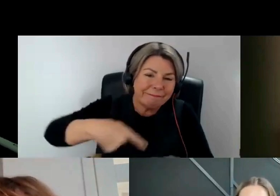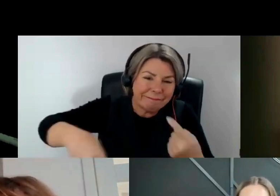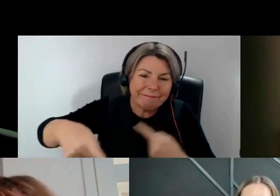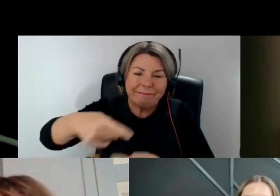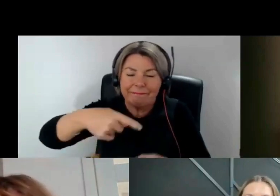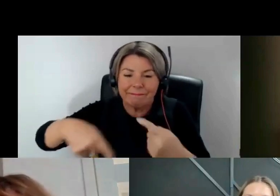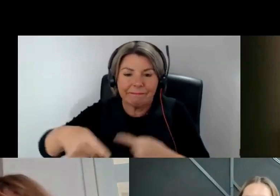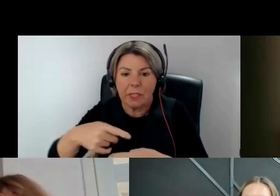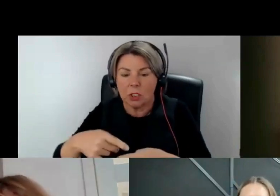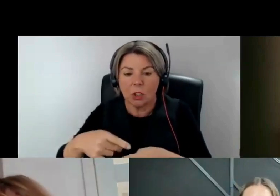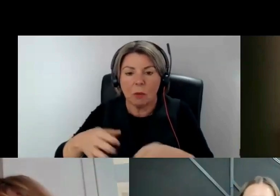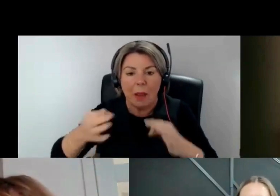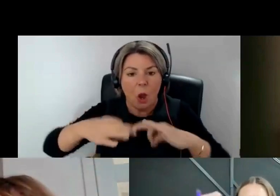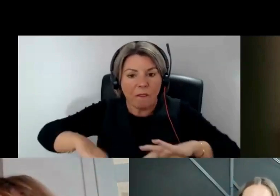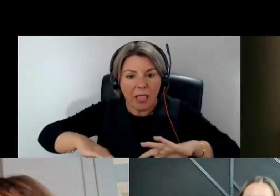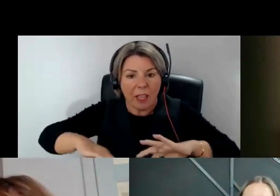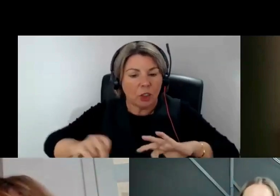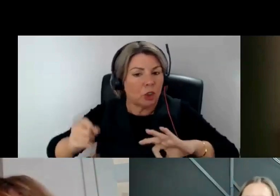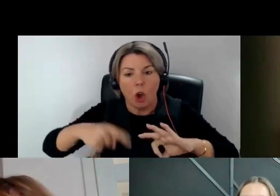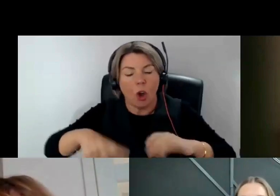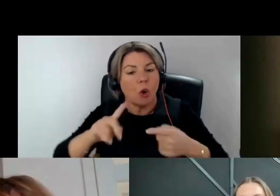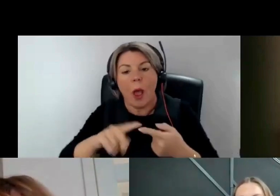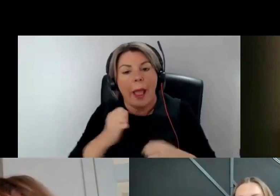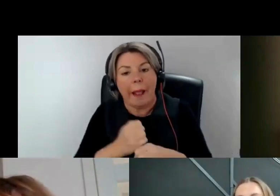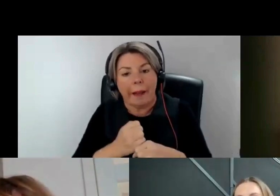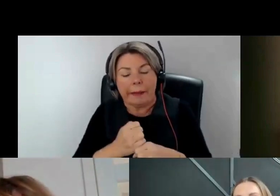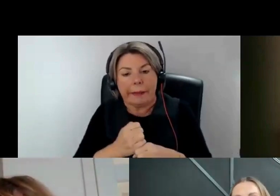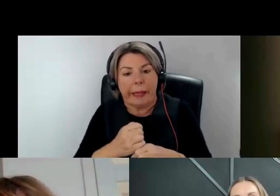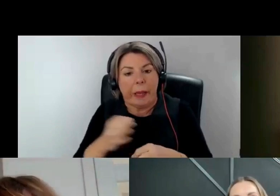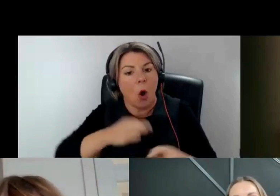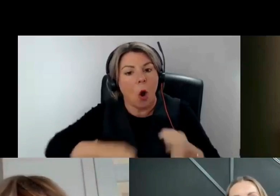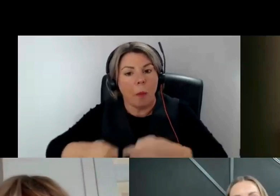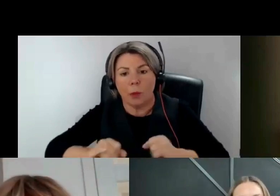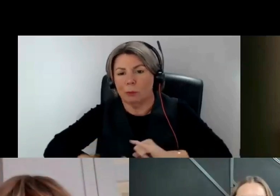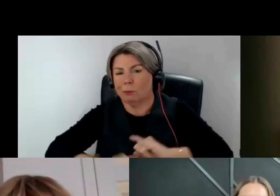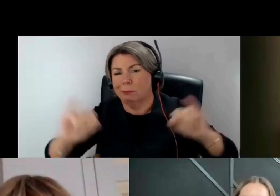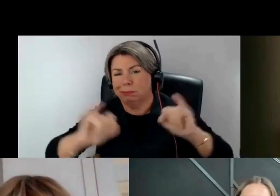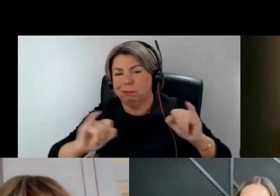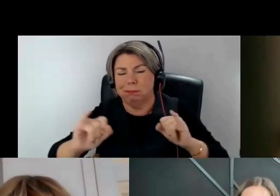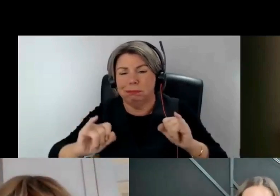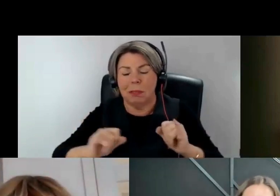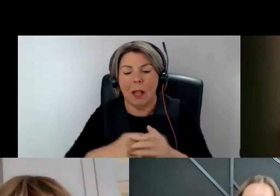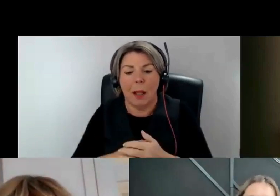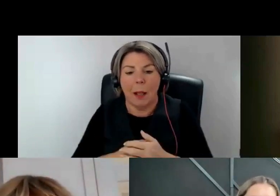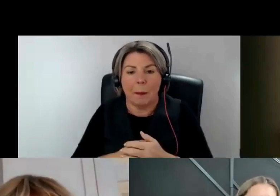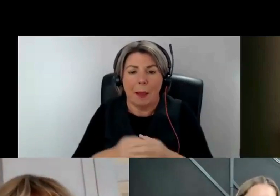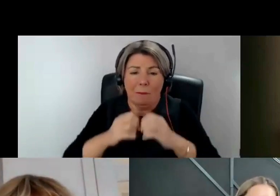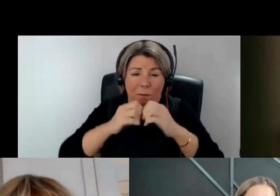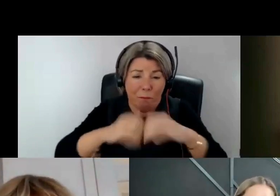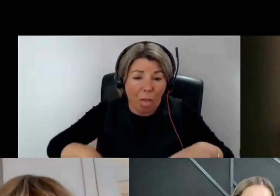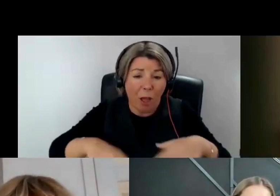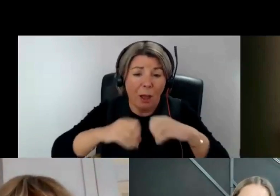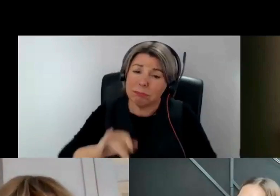with ovulation. So there's more of a hormone chaos. And so for women that are having flooding,